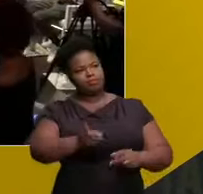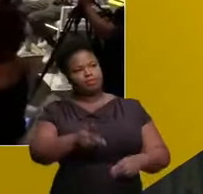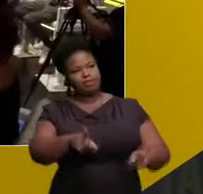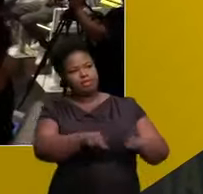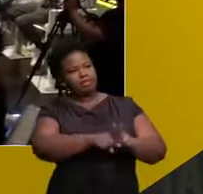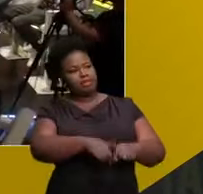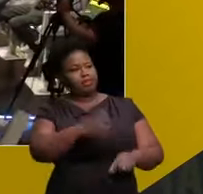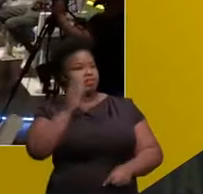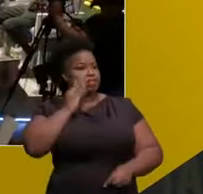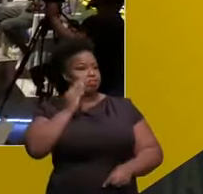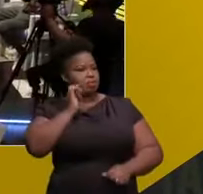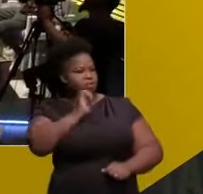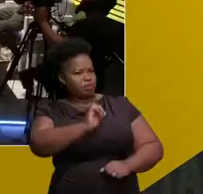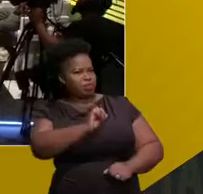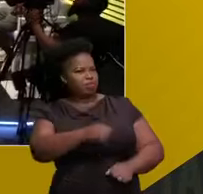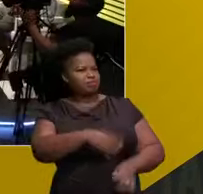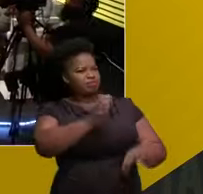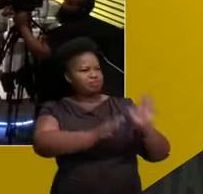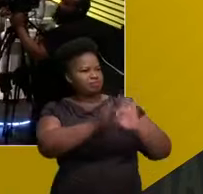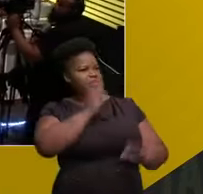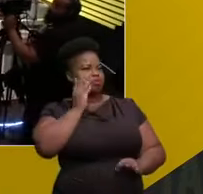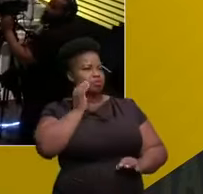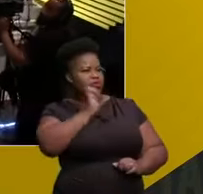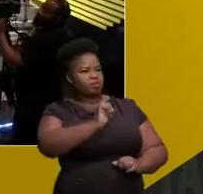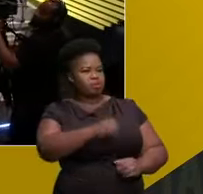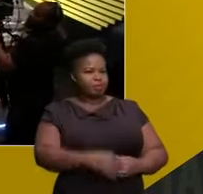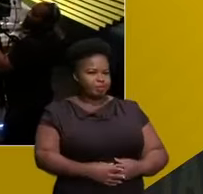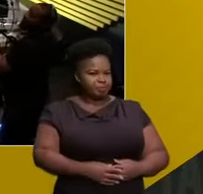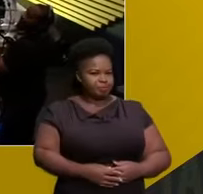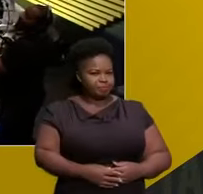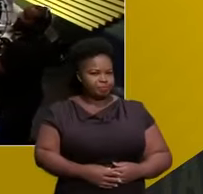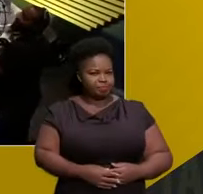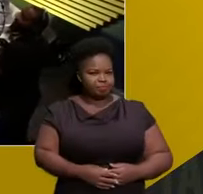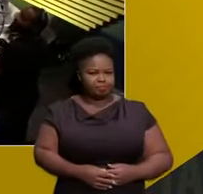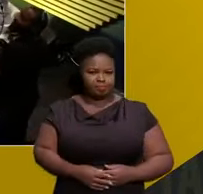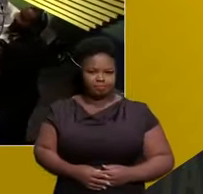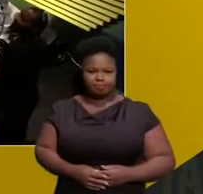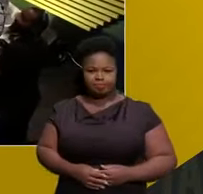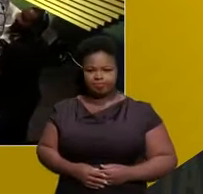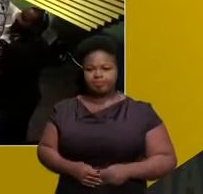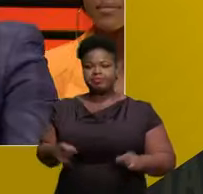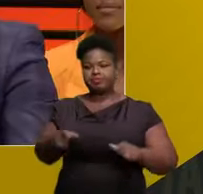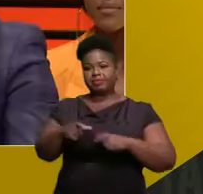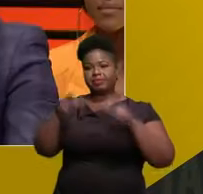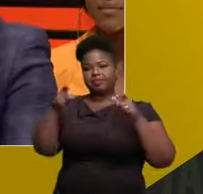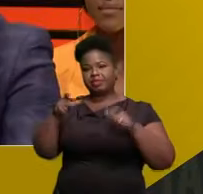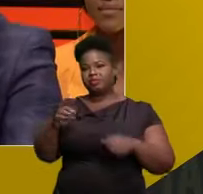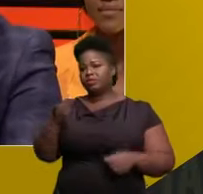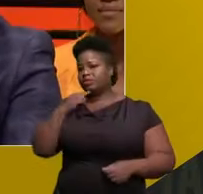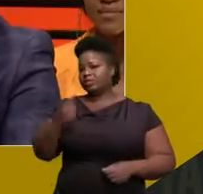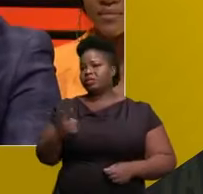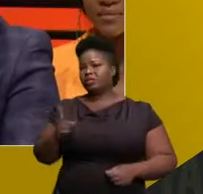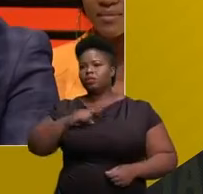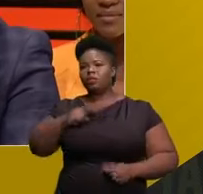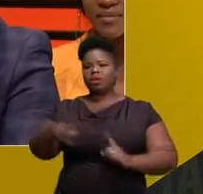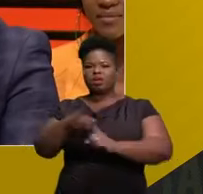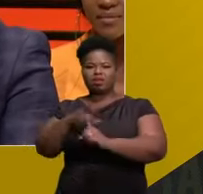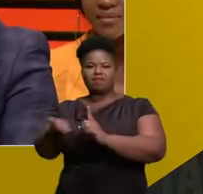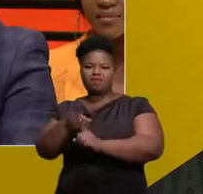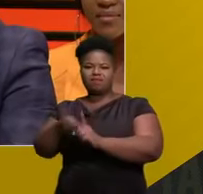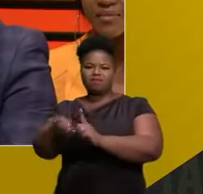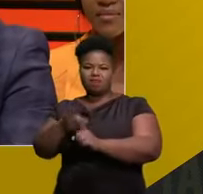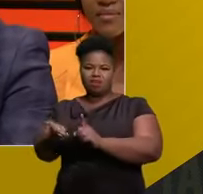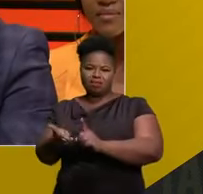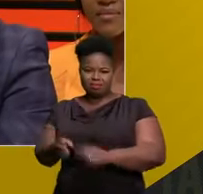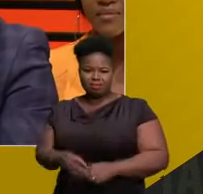with his experience as a teacher. My brother, tell me about your experience, Jongo teacher. I think the biggest, like you mentioned, the fear of violence, right?